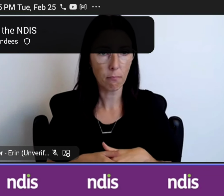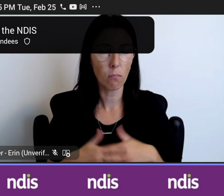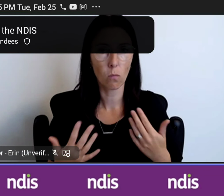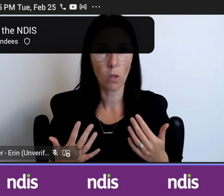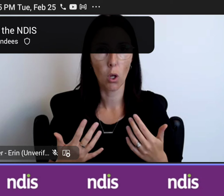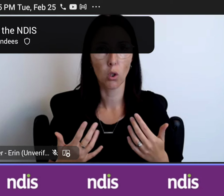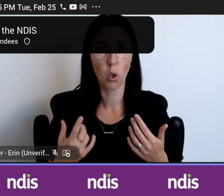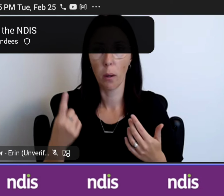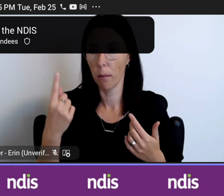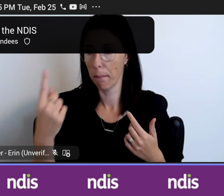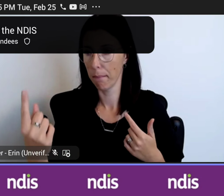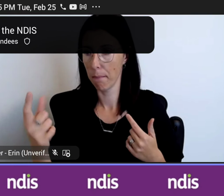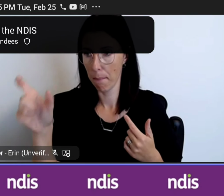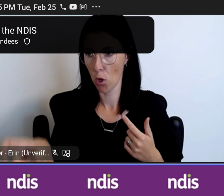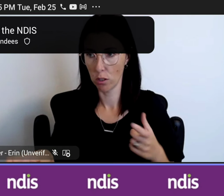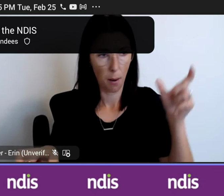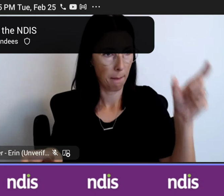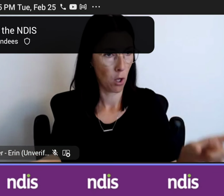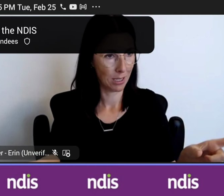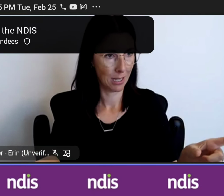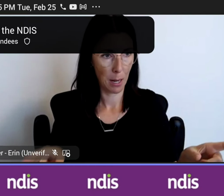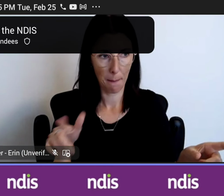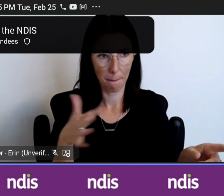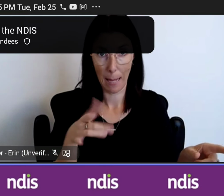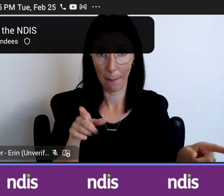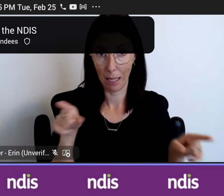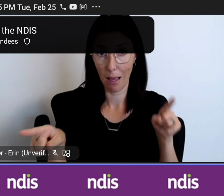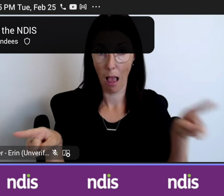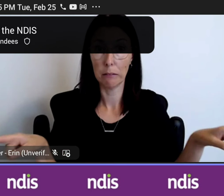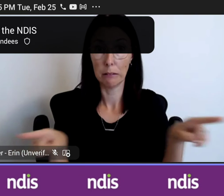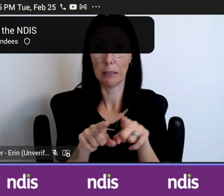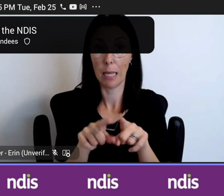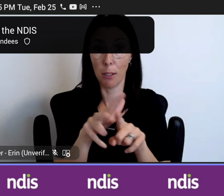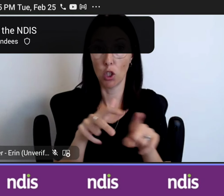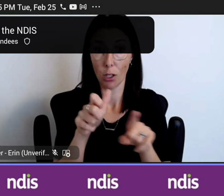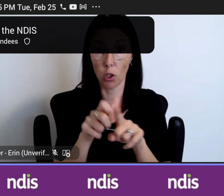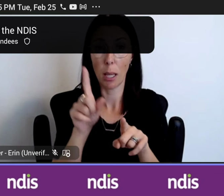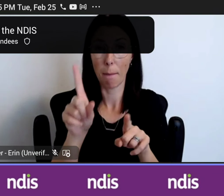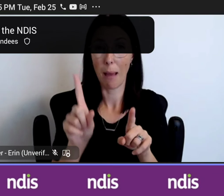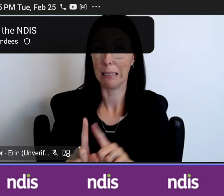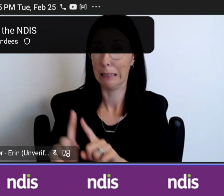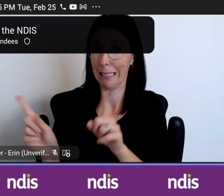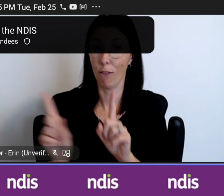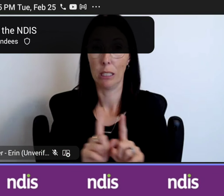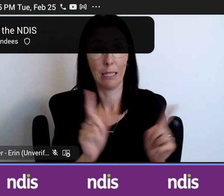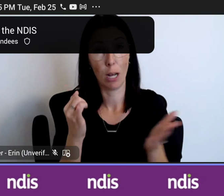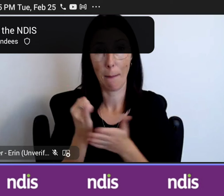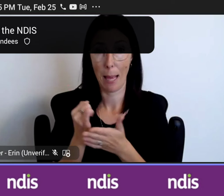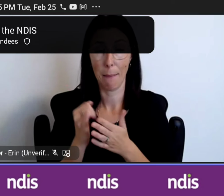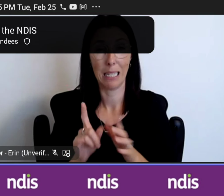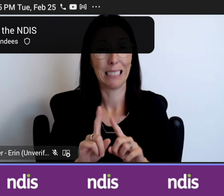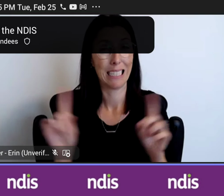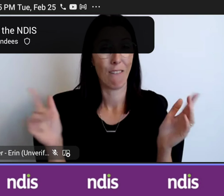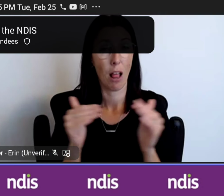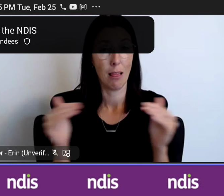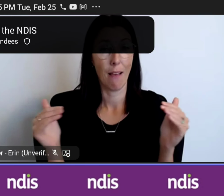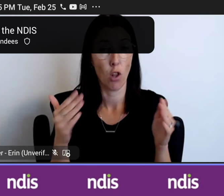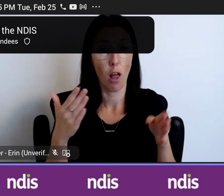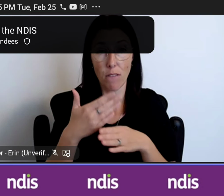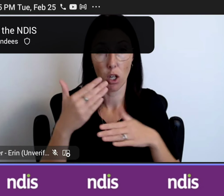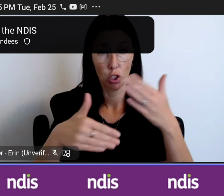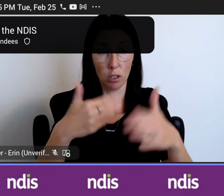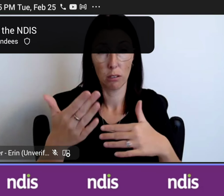same diagnosis may have different associated impairments, levels of functioning, and then different support